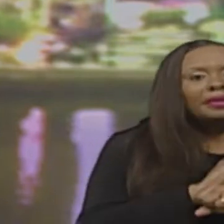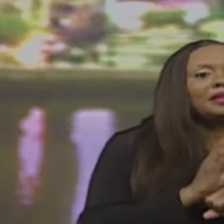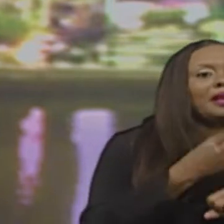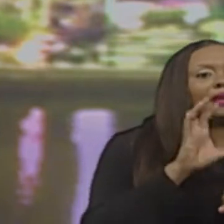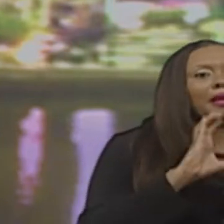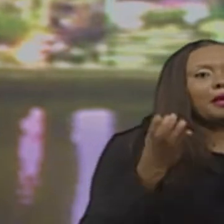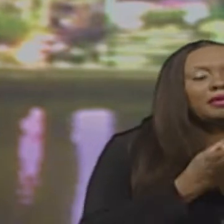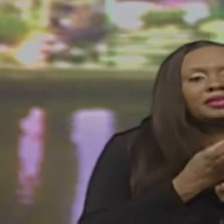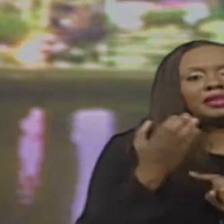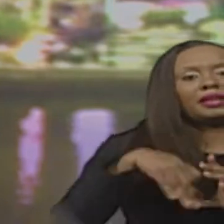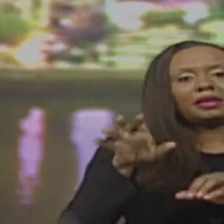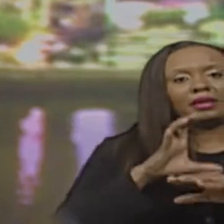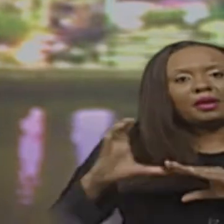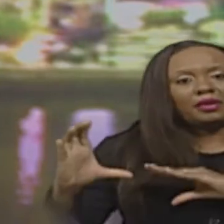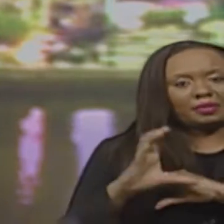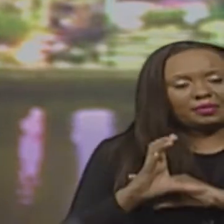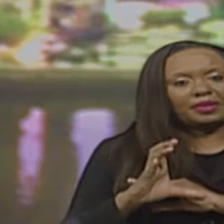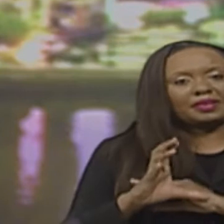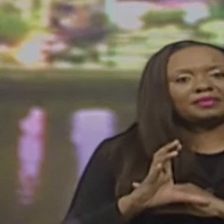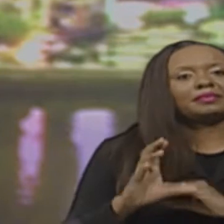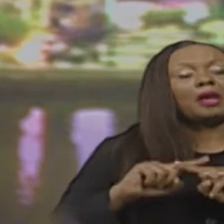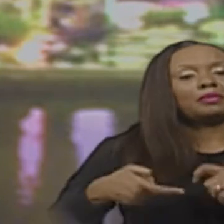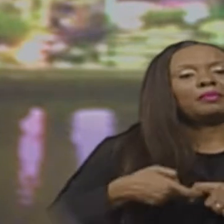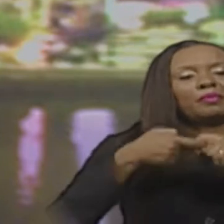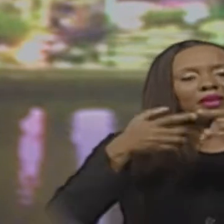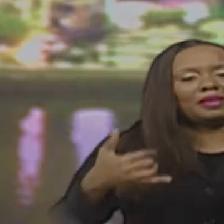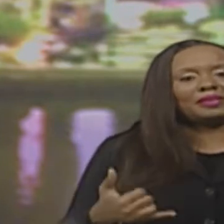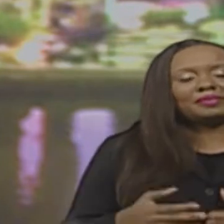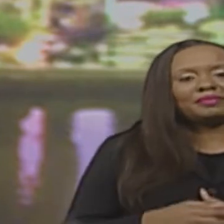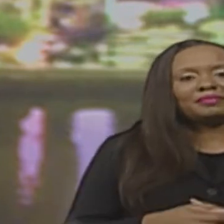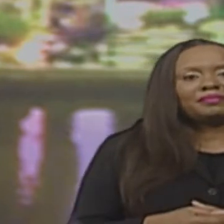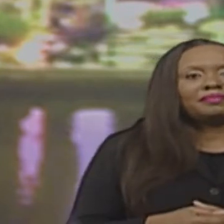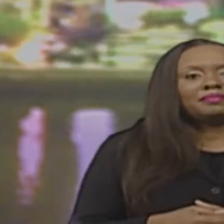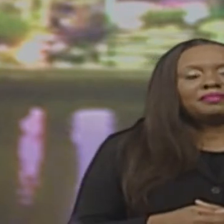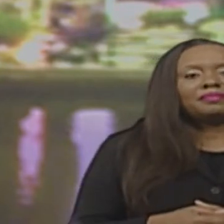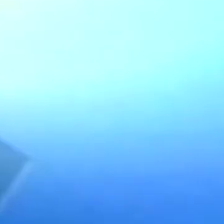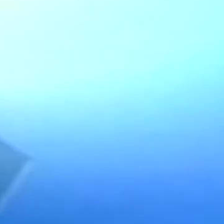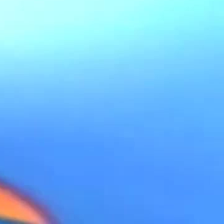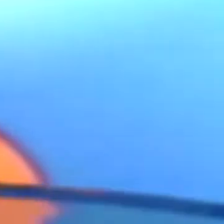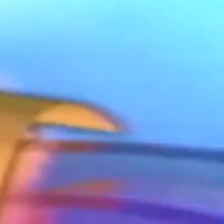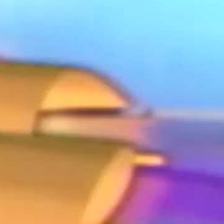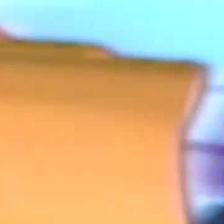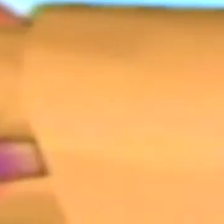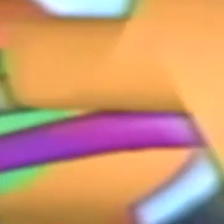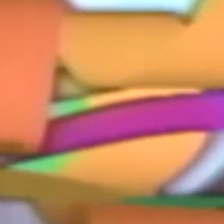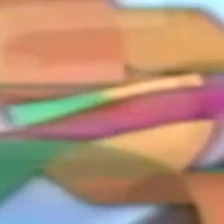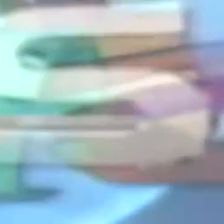of trade in cultural industries for the Caribbean. Stay with us and you'll hear more.